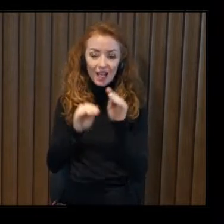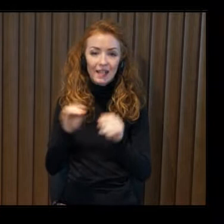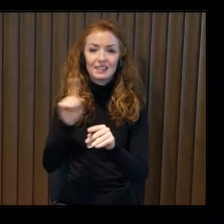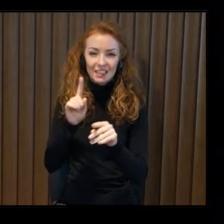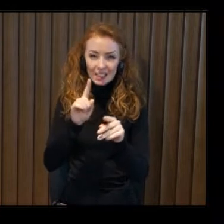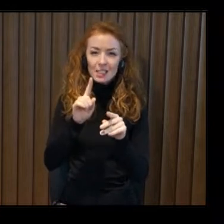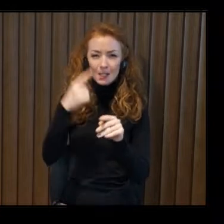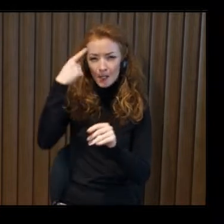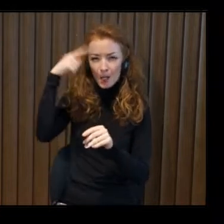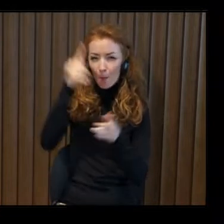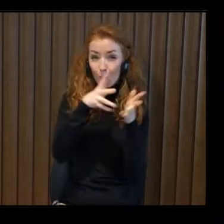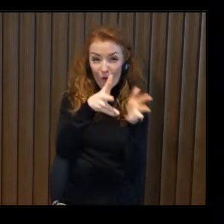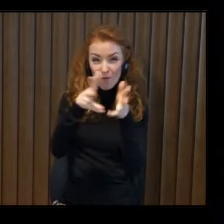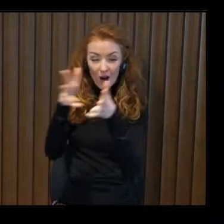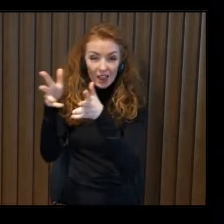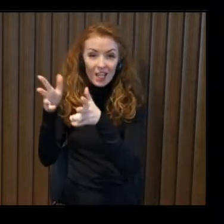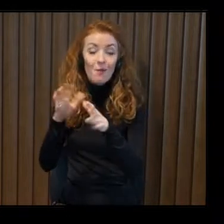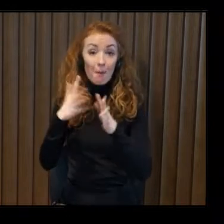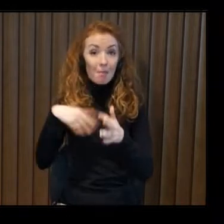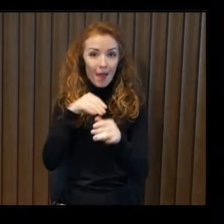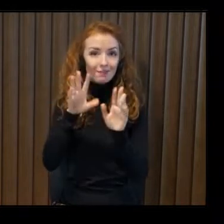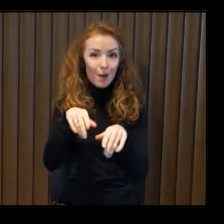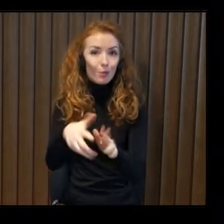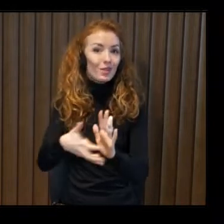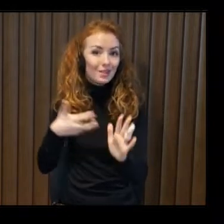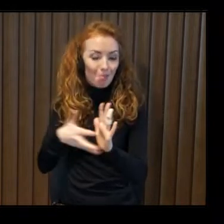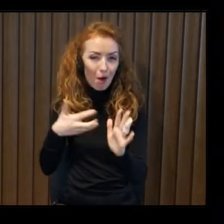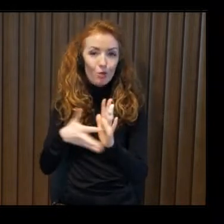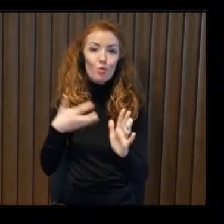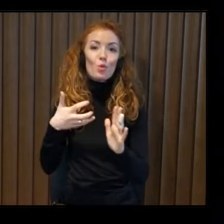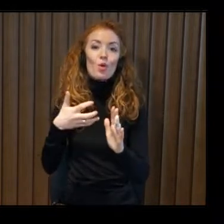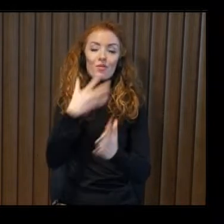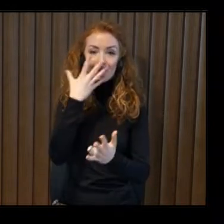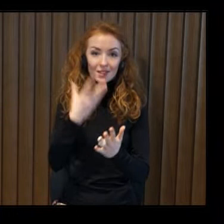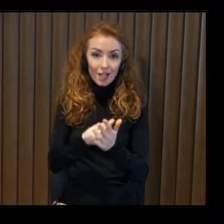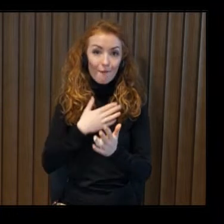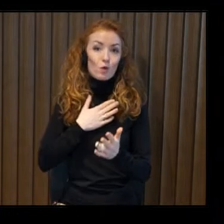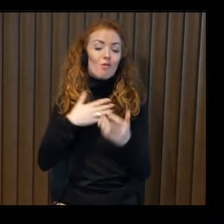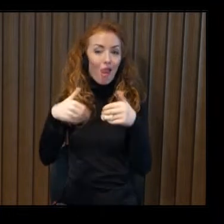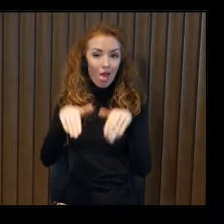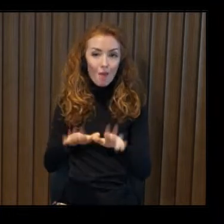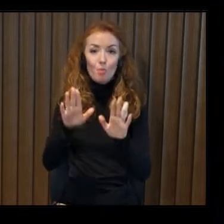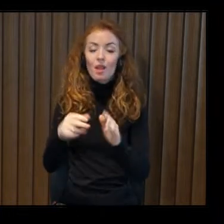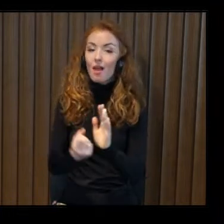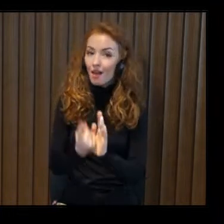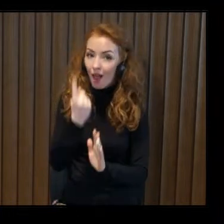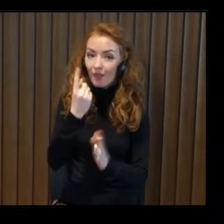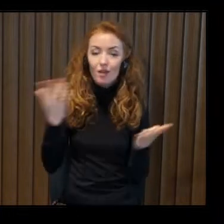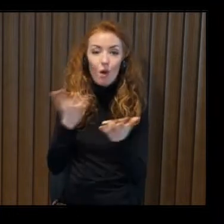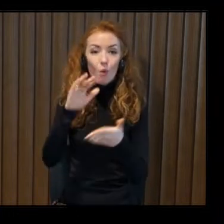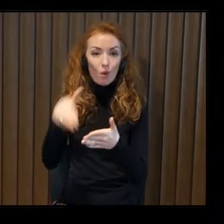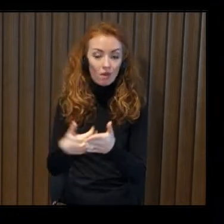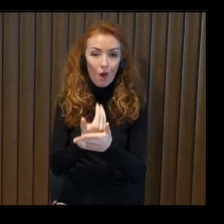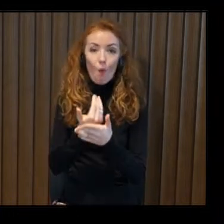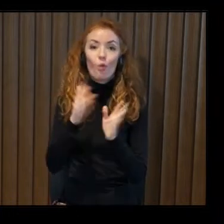can use our decisions when we're creating something new to ensure that everyone can use that